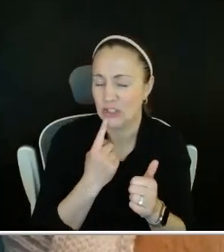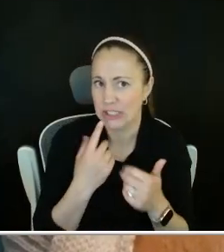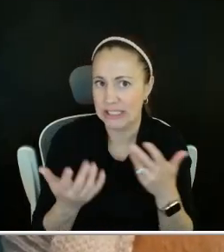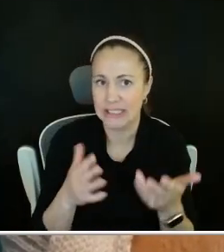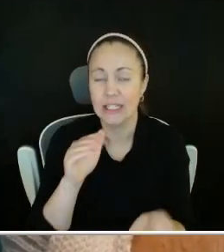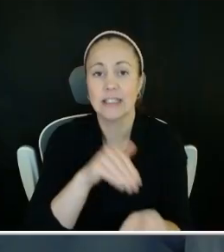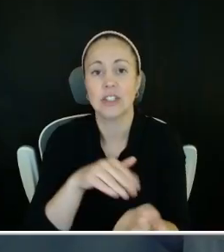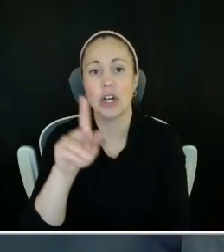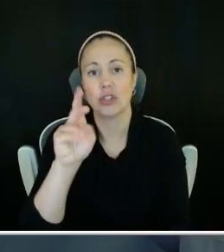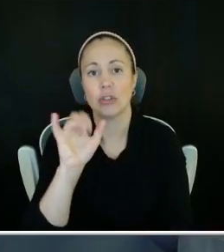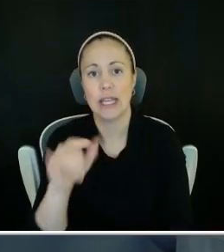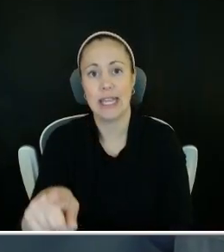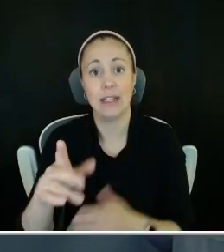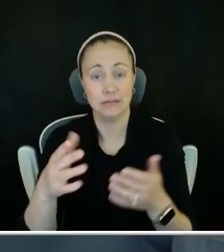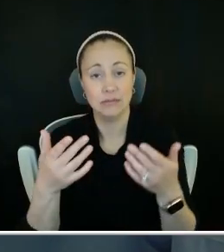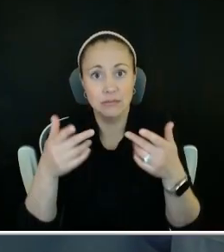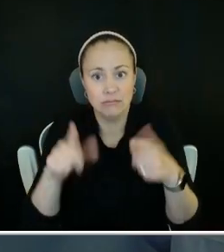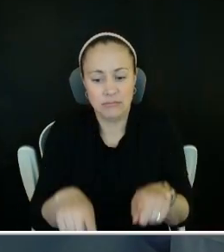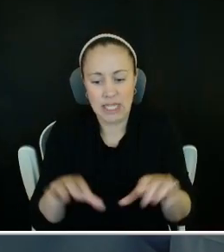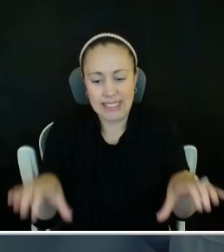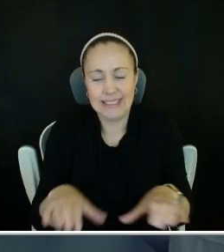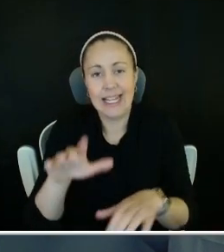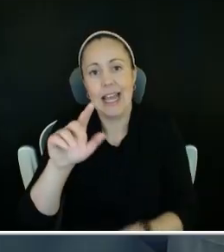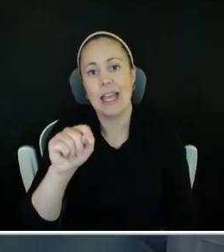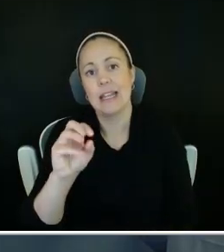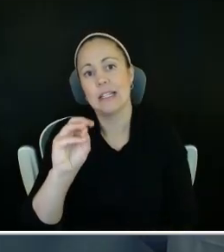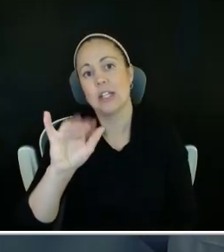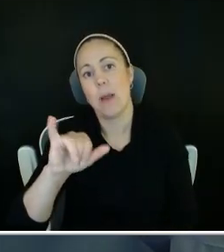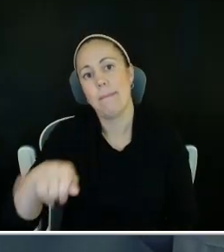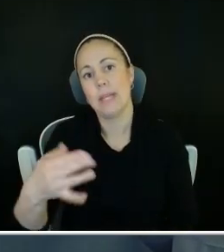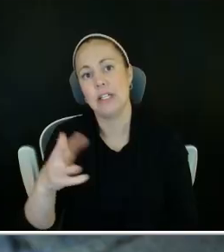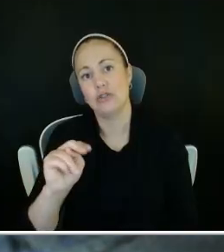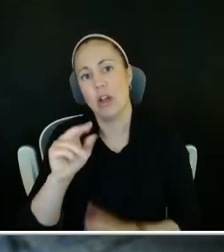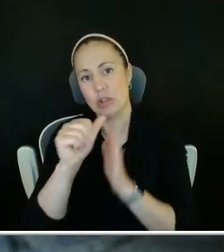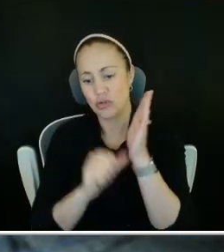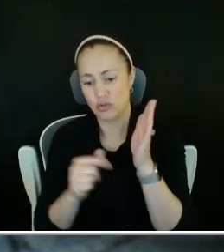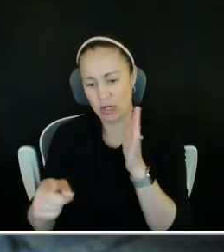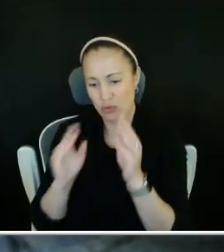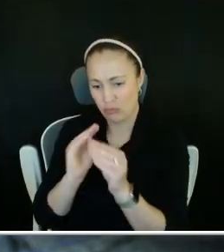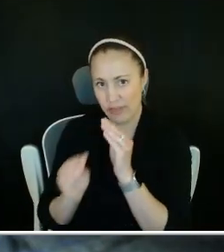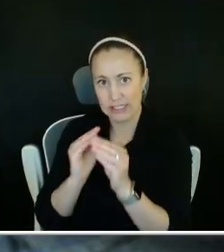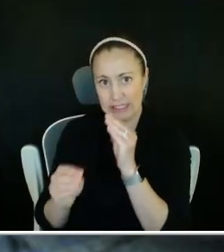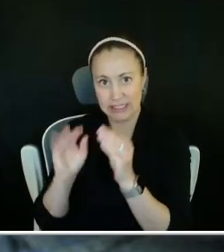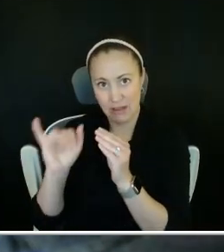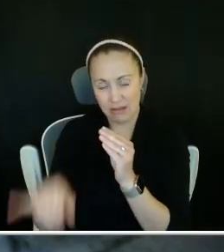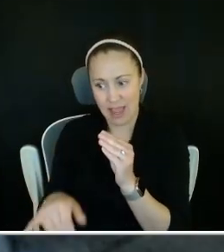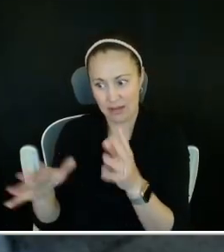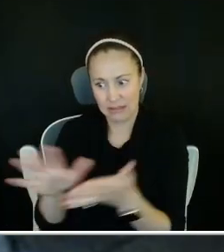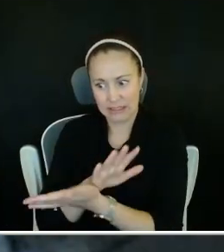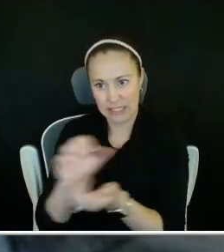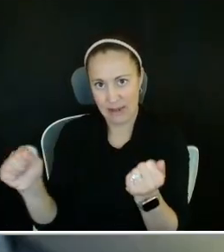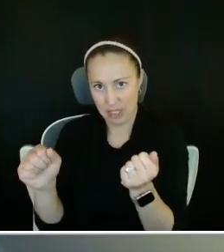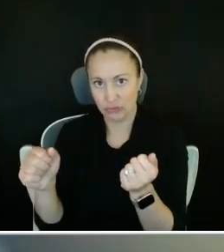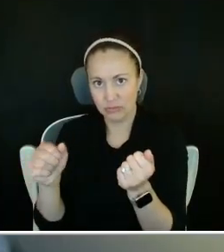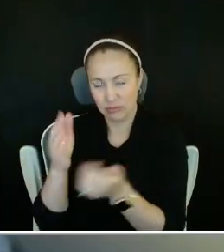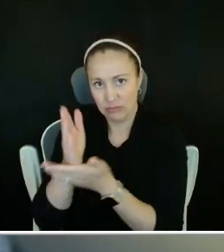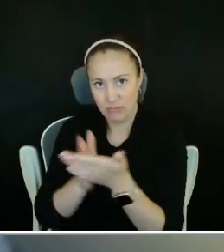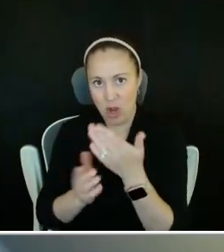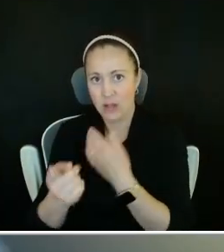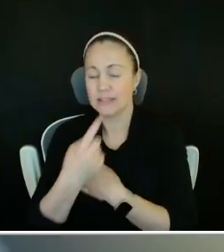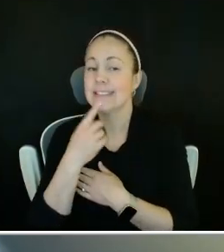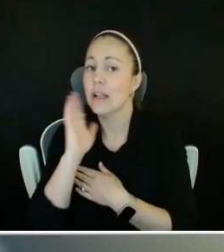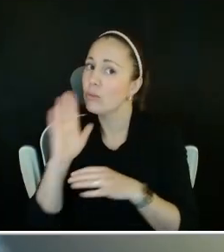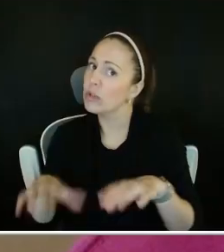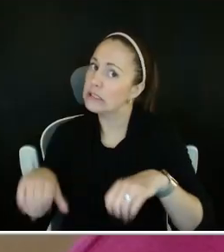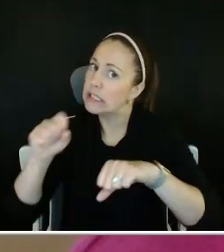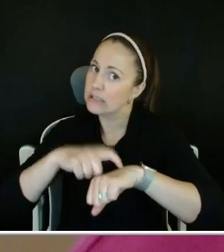John surgery to replace and repair the damaged ligament. He told her it would take some time to get back on the field, but she could do it. That